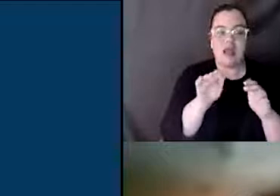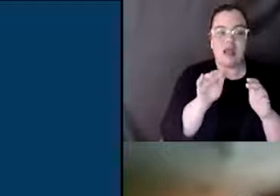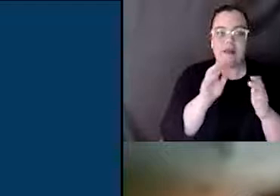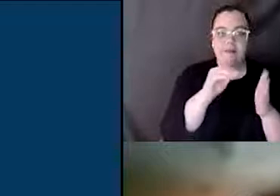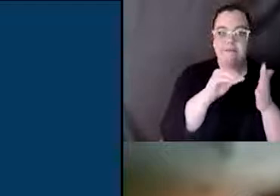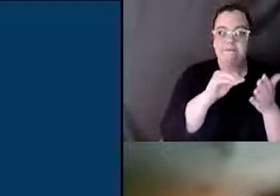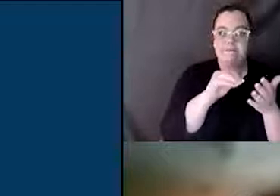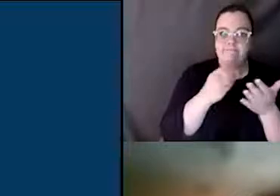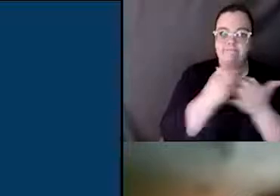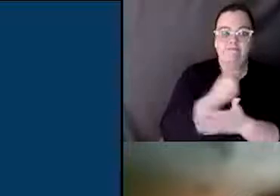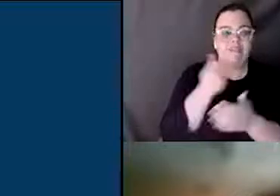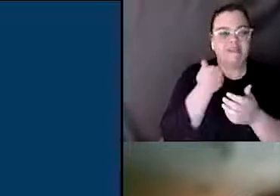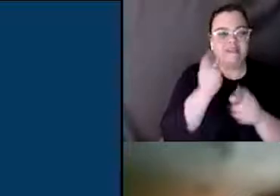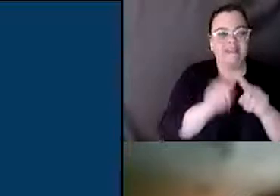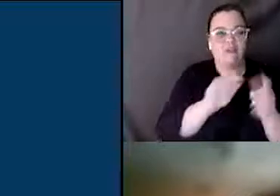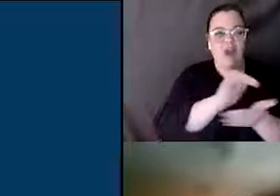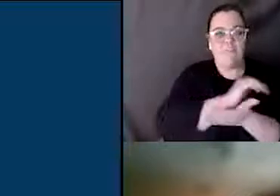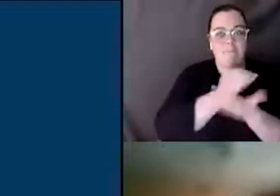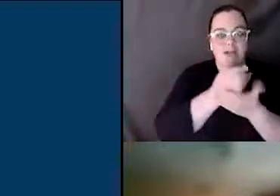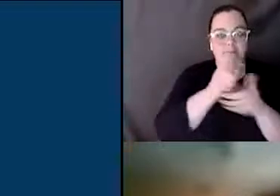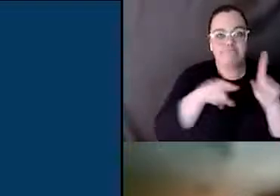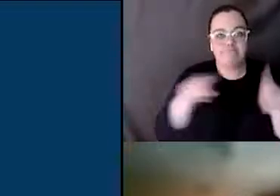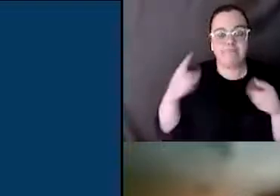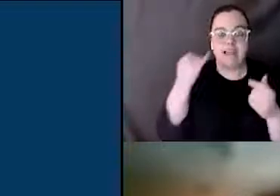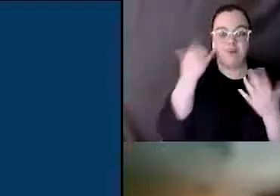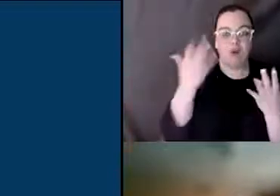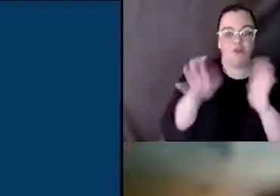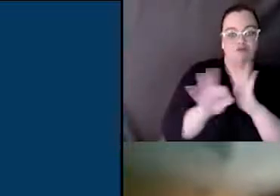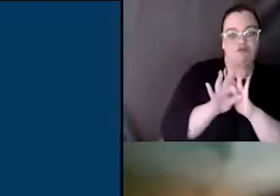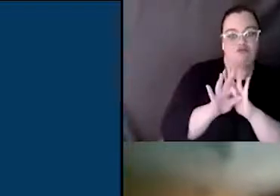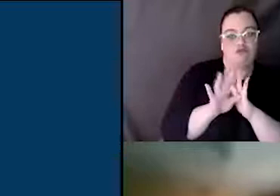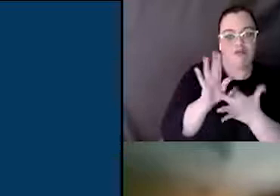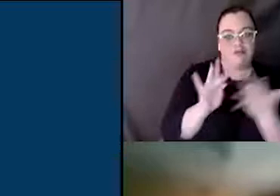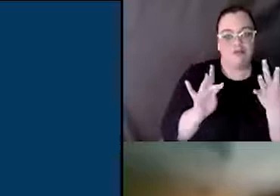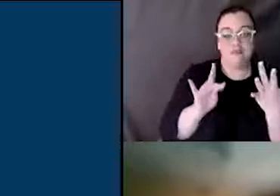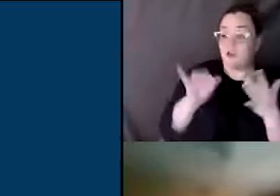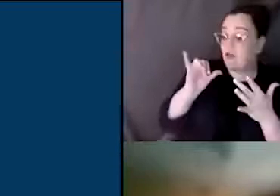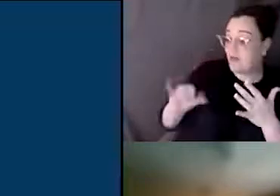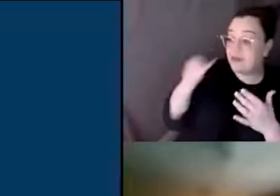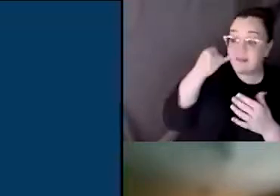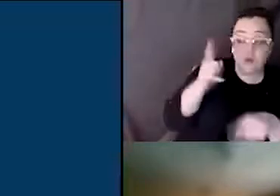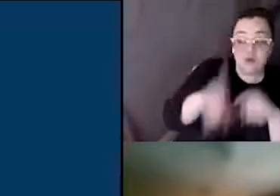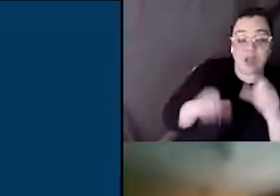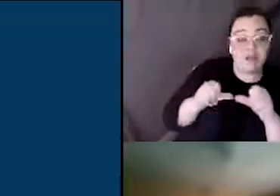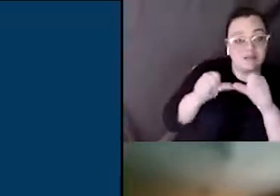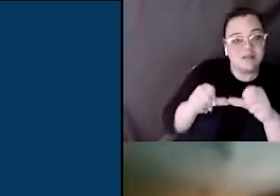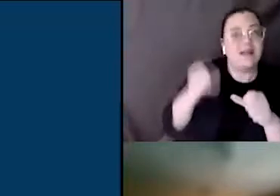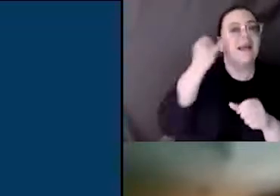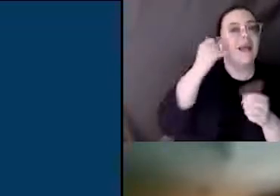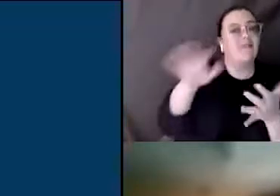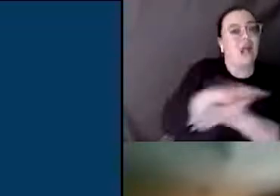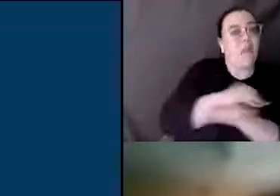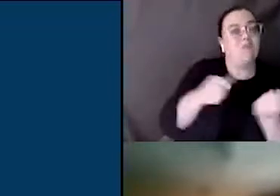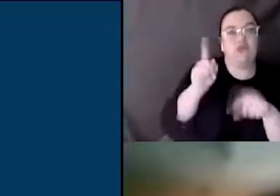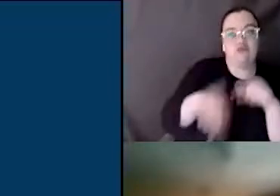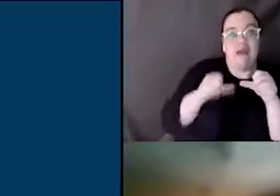you want to choose that option. That's if you're not able to remain in your home, that you have coverage to live somewhere else.